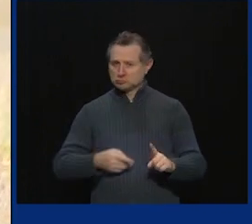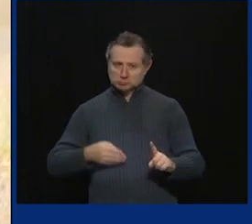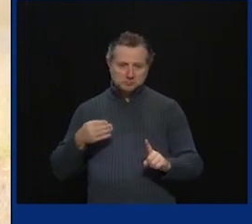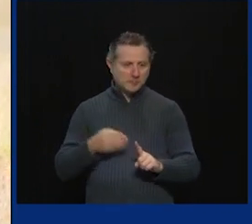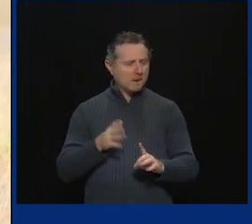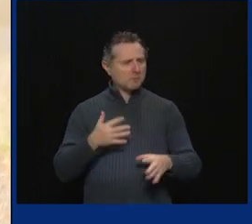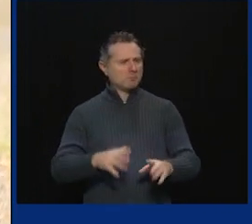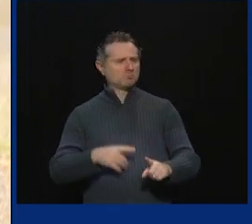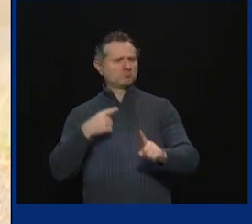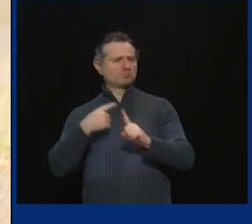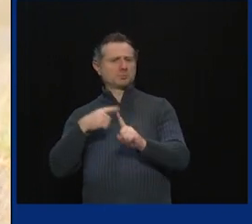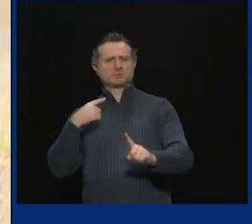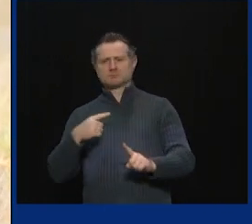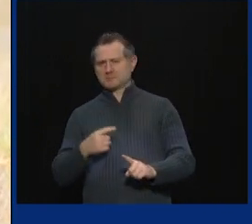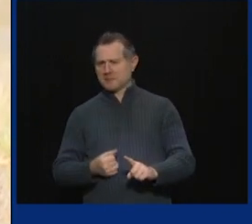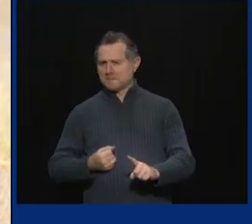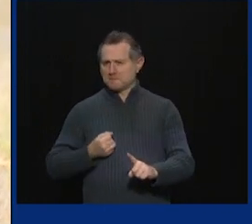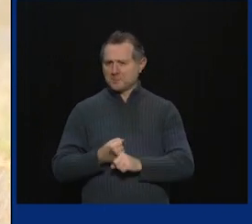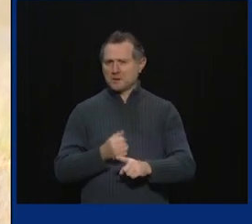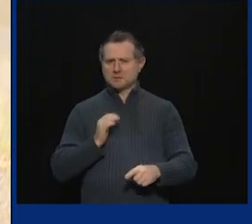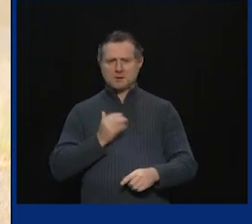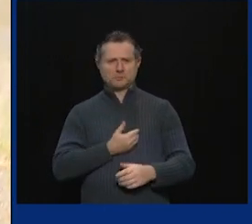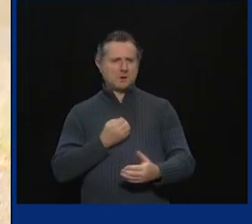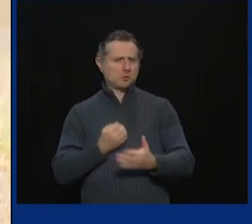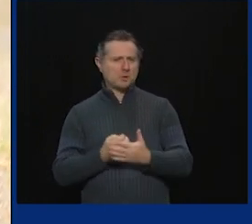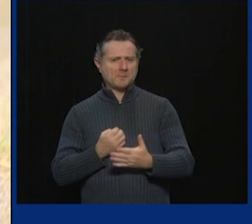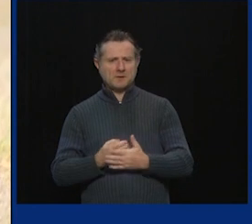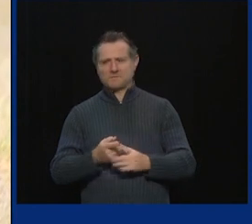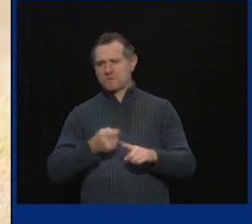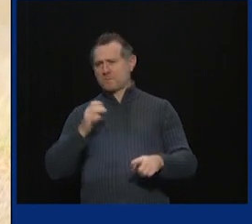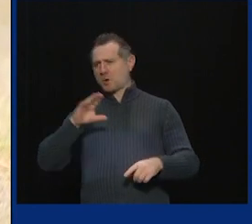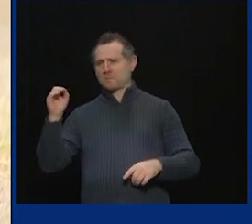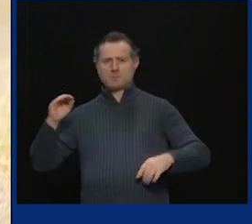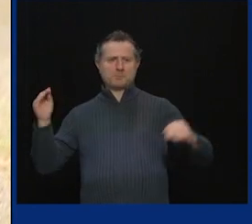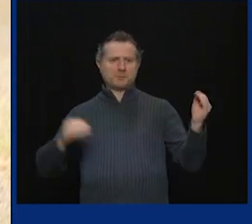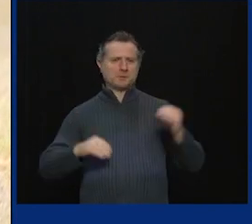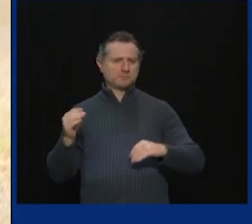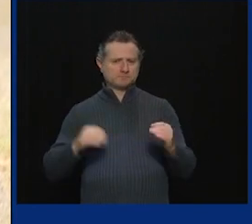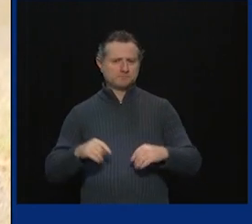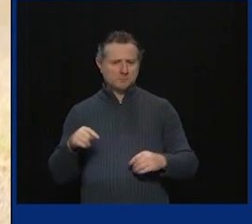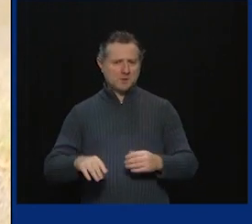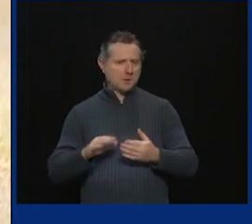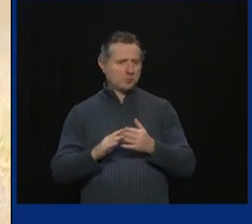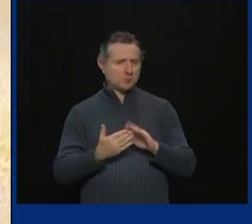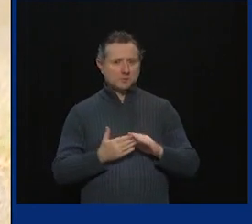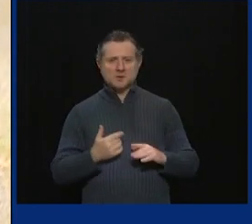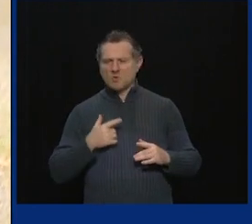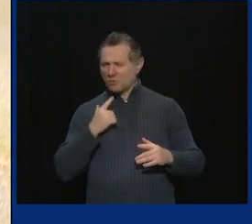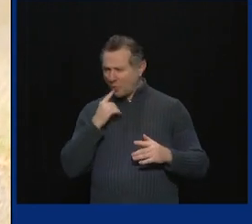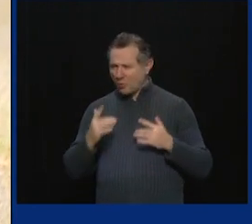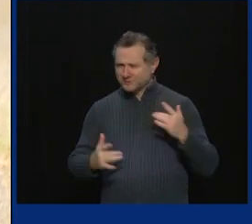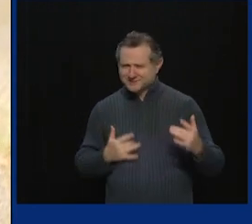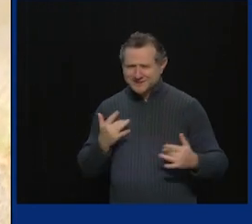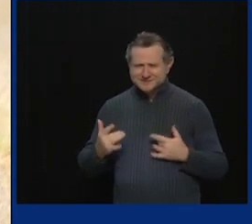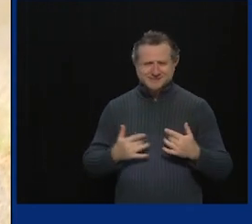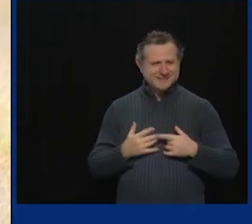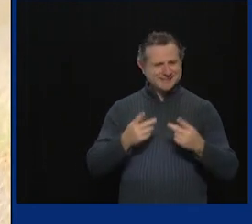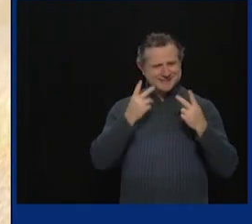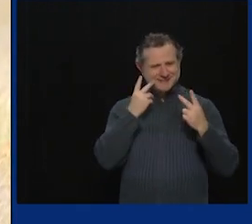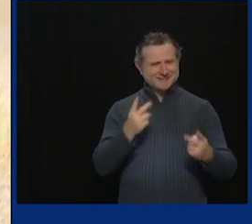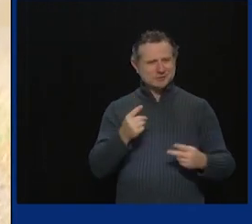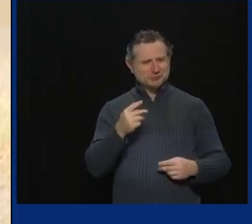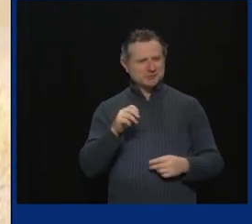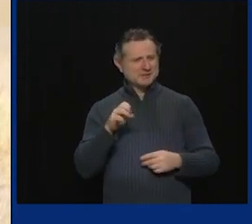impact to our economy from companies coming into our community, and I'm excited to see Genesee County thrive